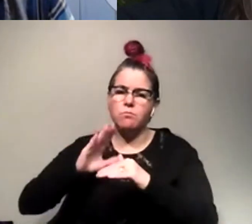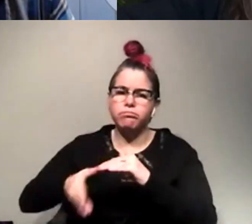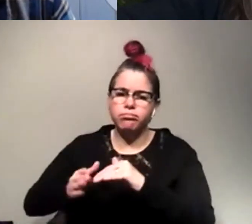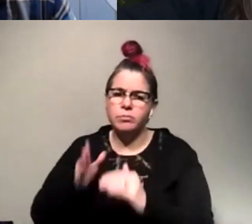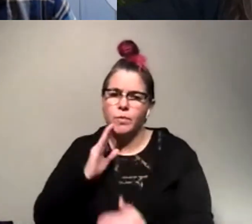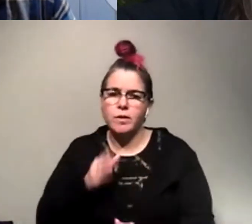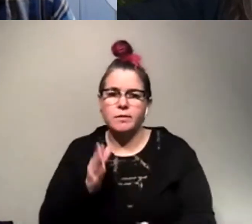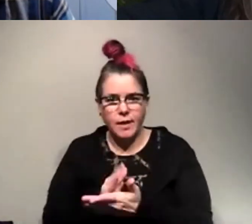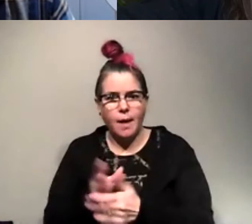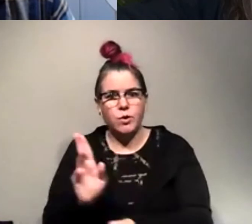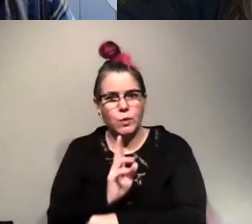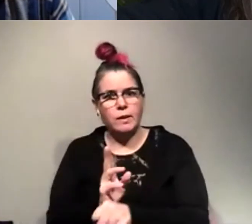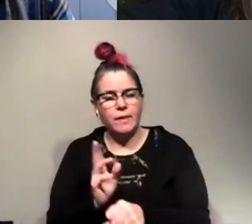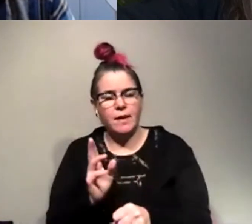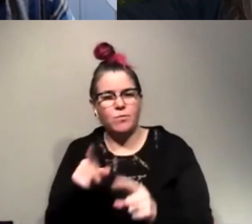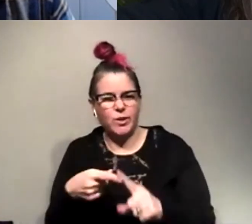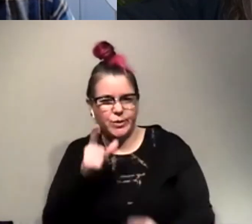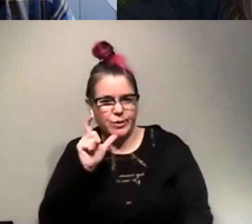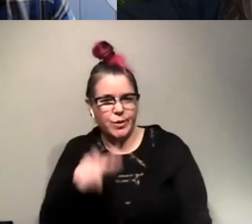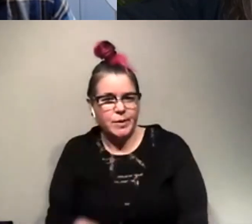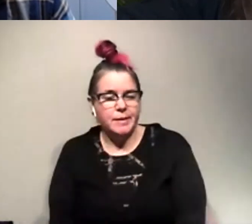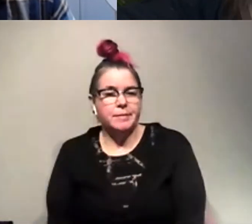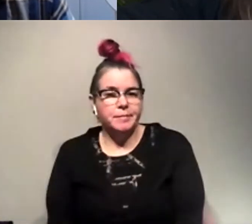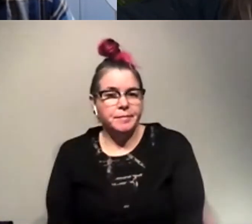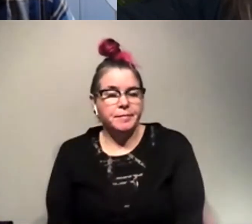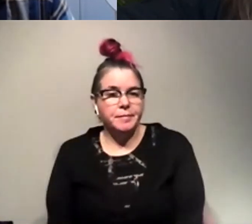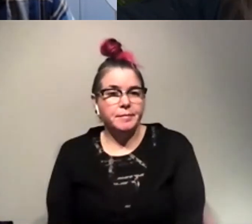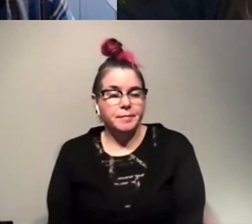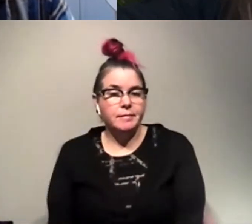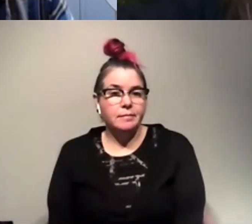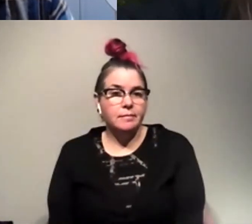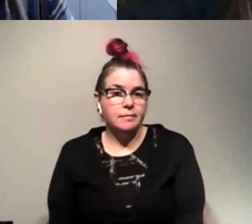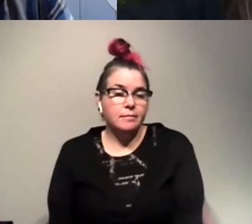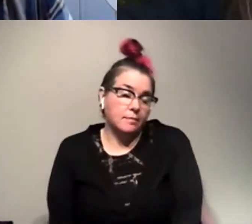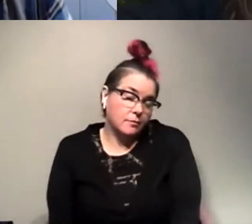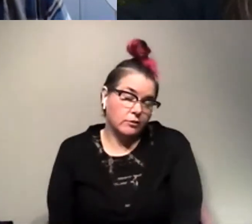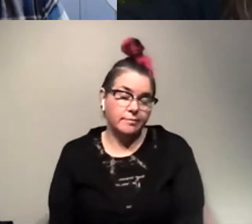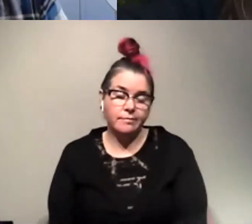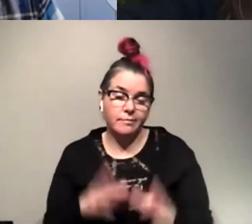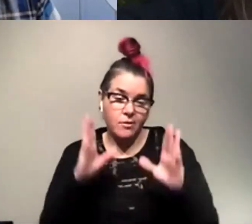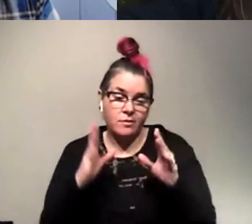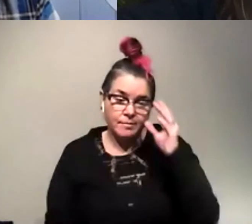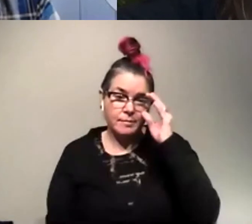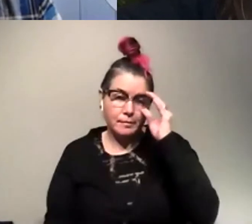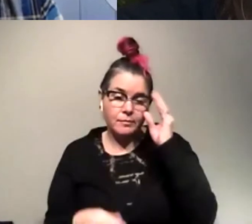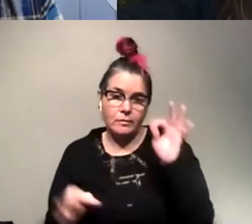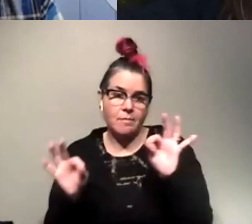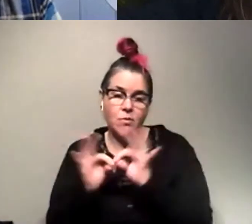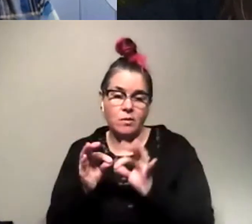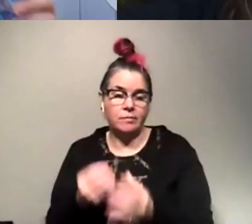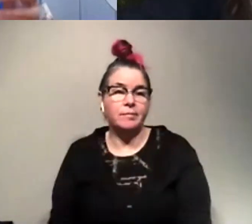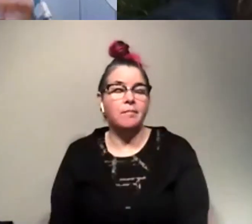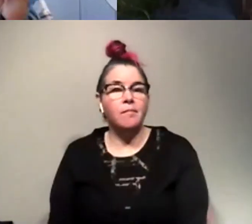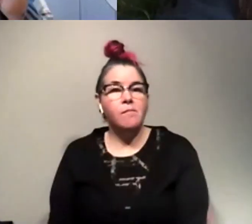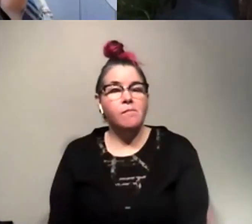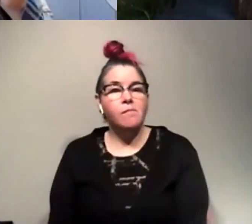stopping using them in cases where they don't do anything. Yeah, that's awesome. That's really, really important.